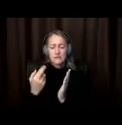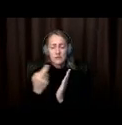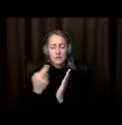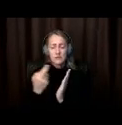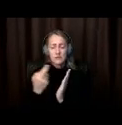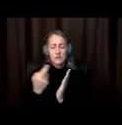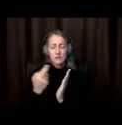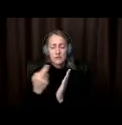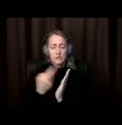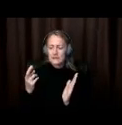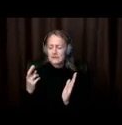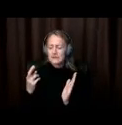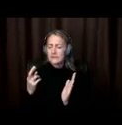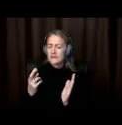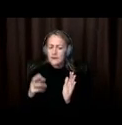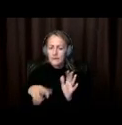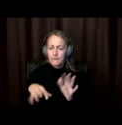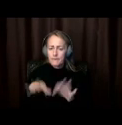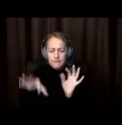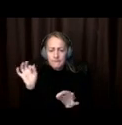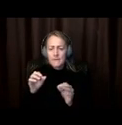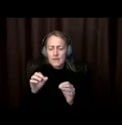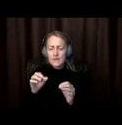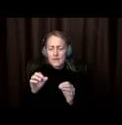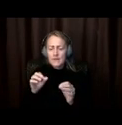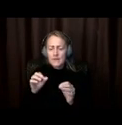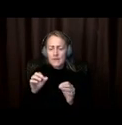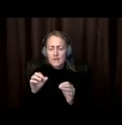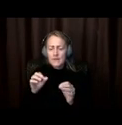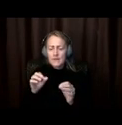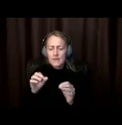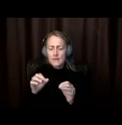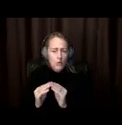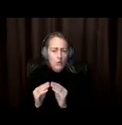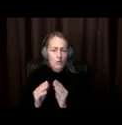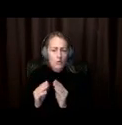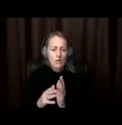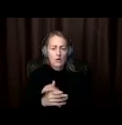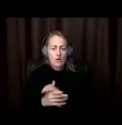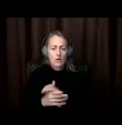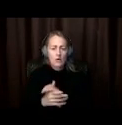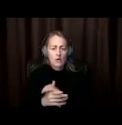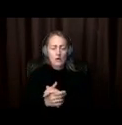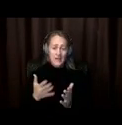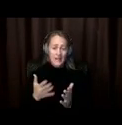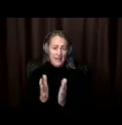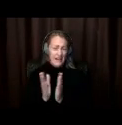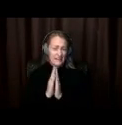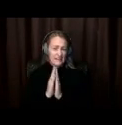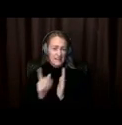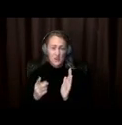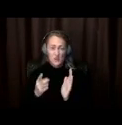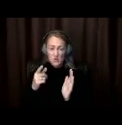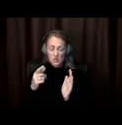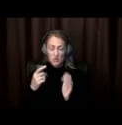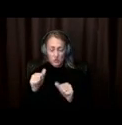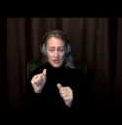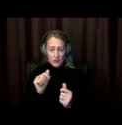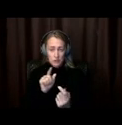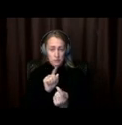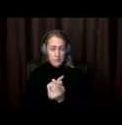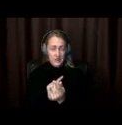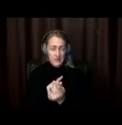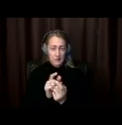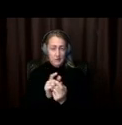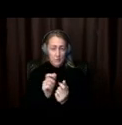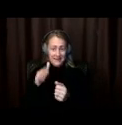way. Our ask is that you meet with this person at least one time in the coming weeks, but